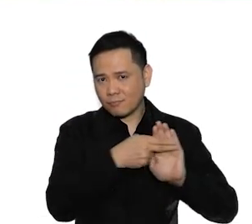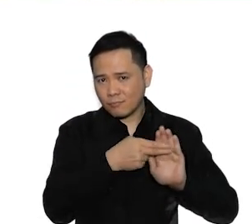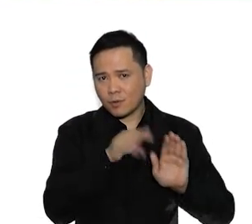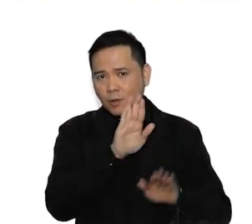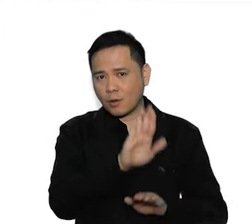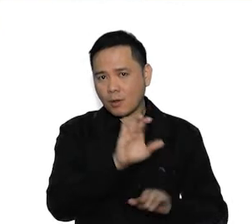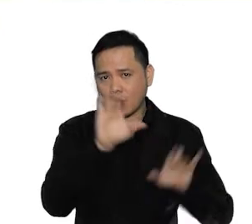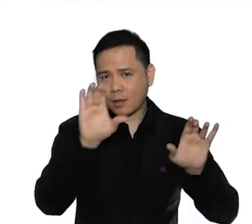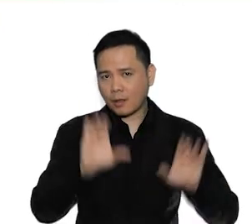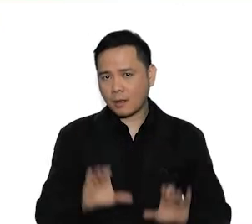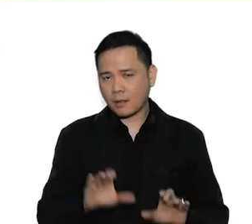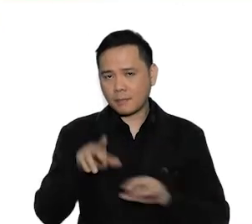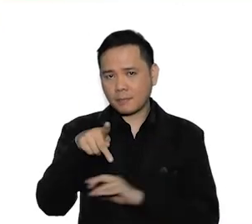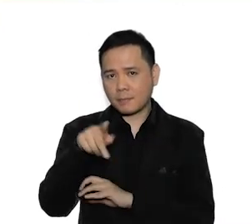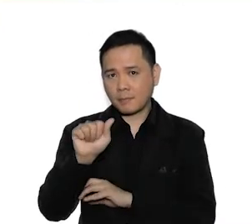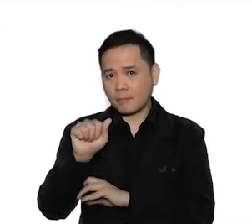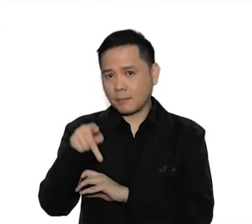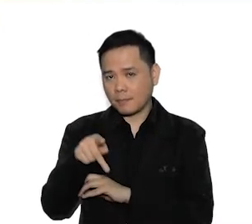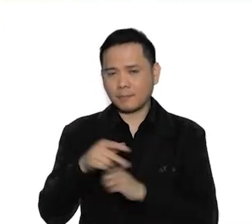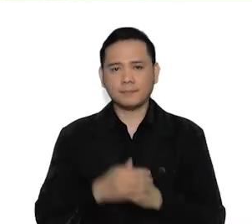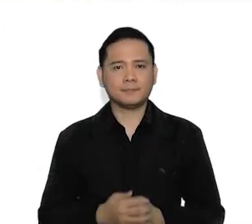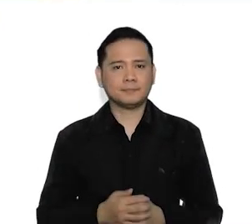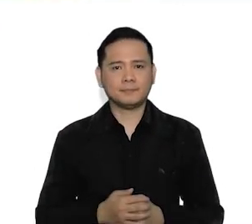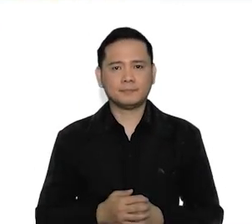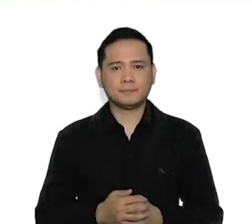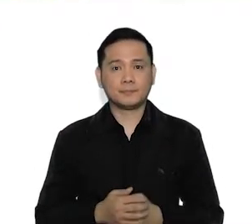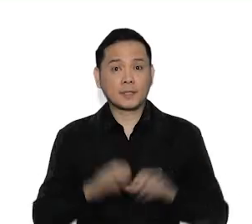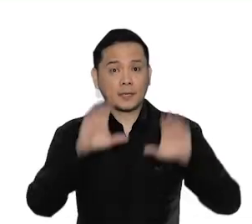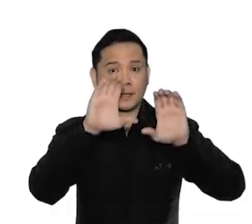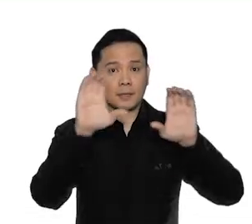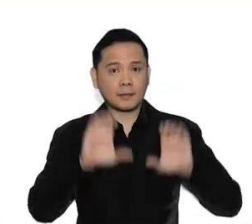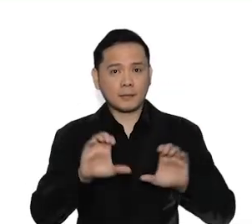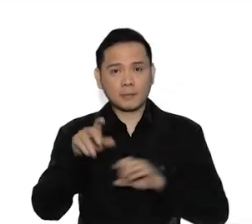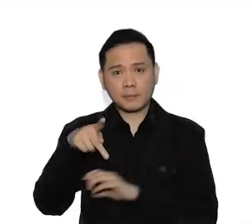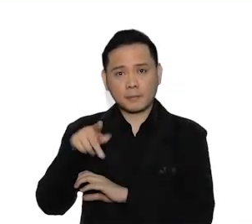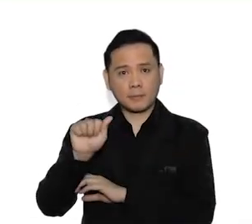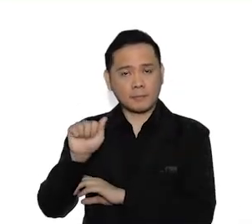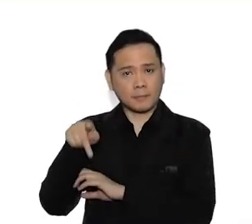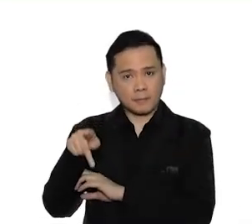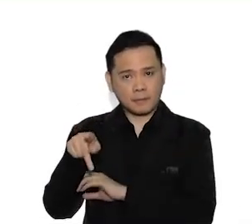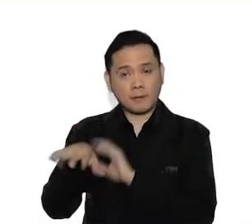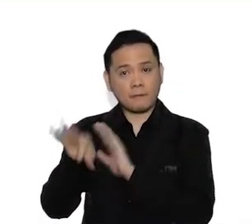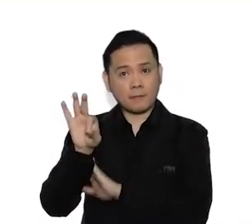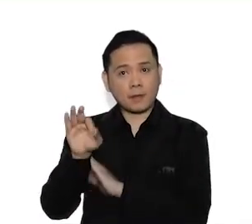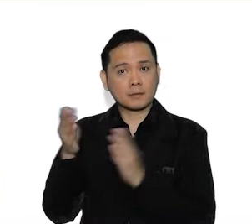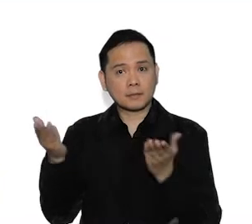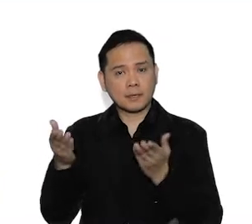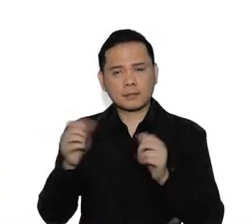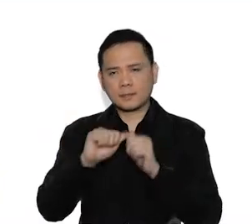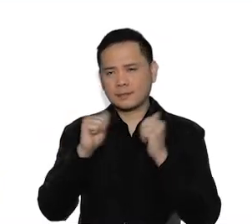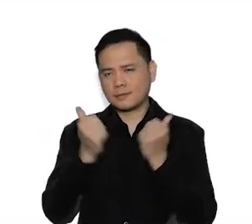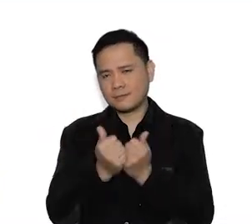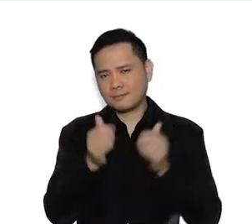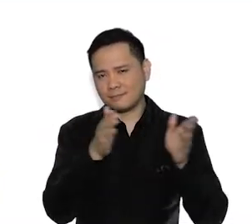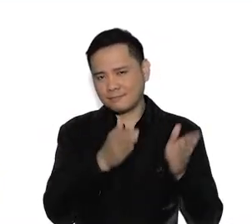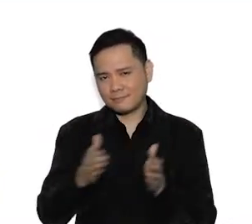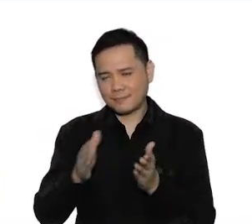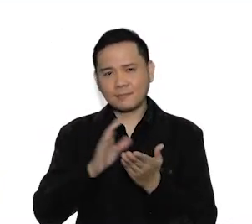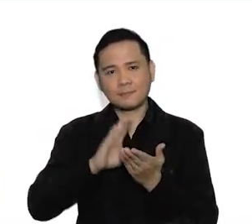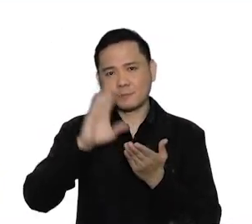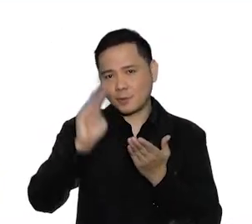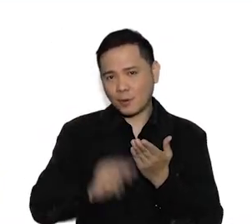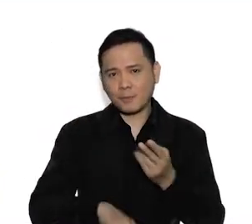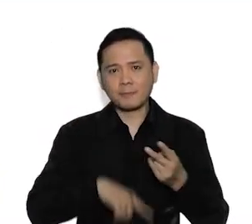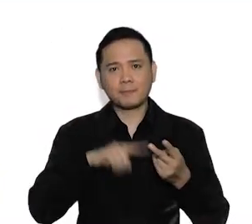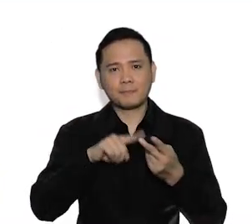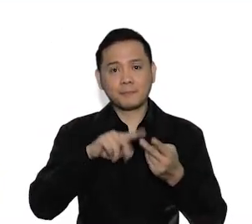identifying and tagging their climate change-related PAPs. Climate change-related PAPs may also be found